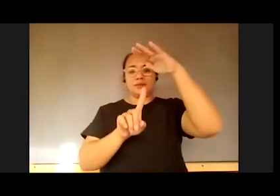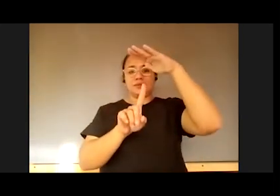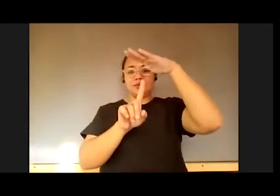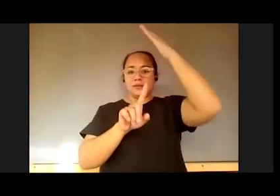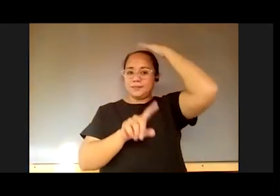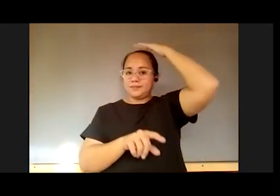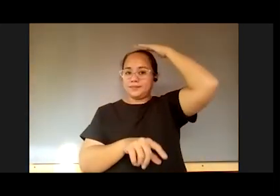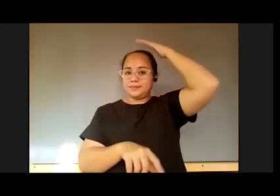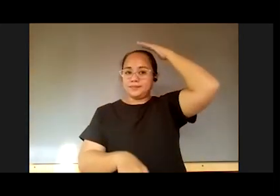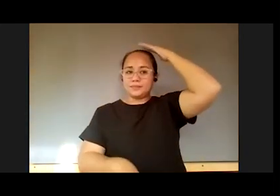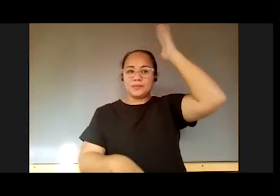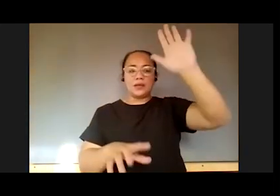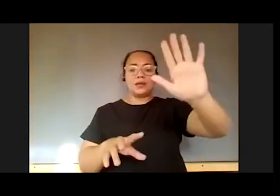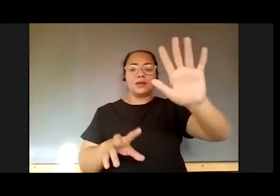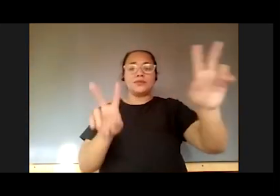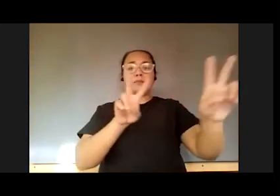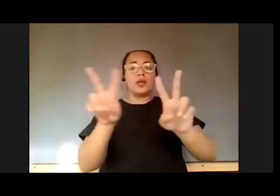the vocabulary.